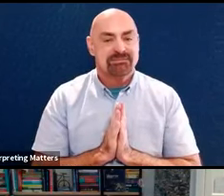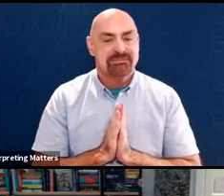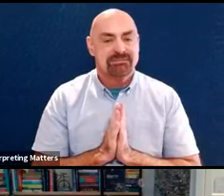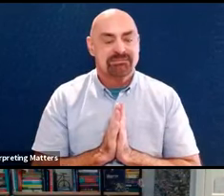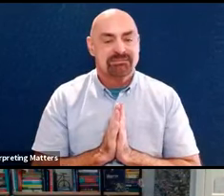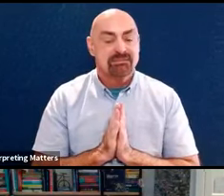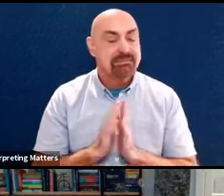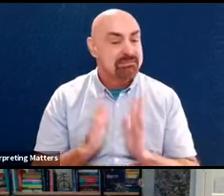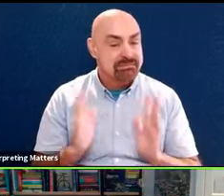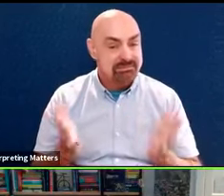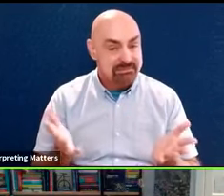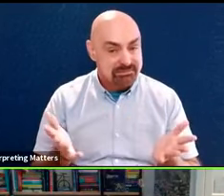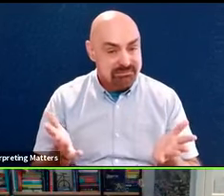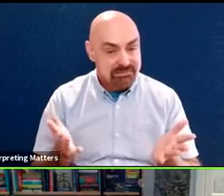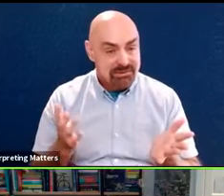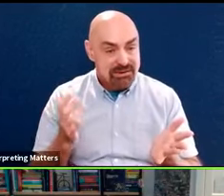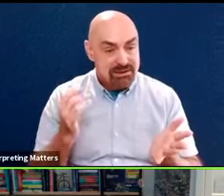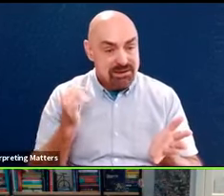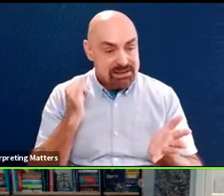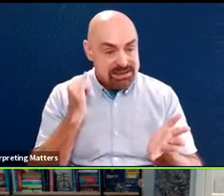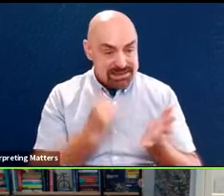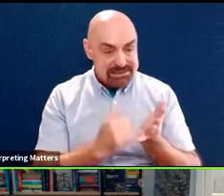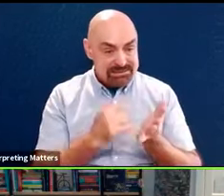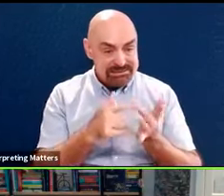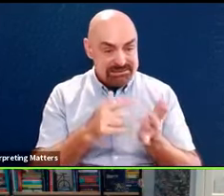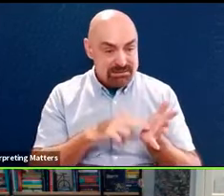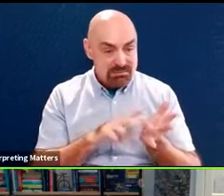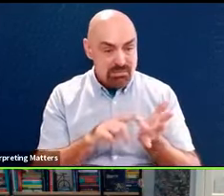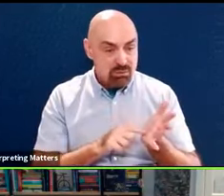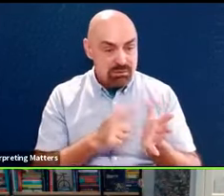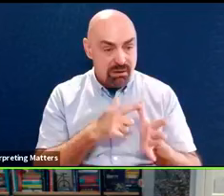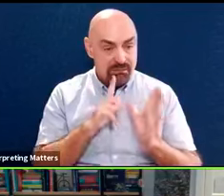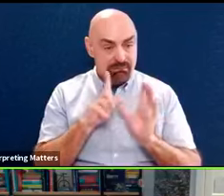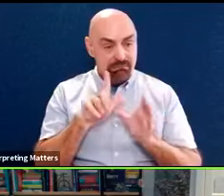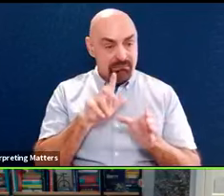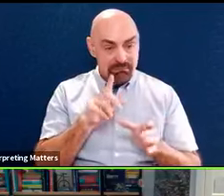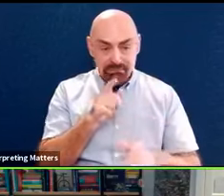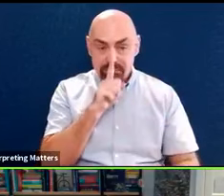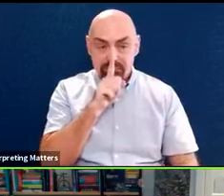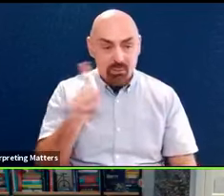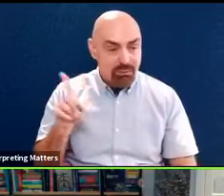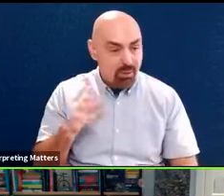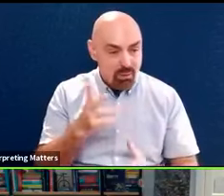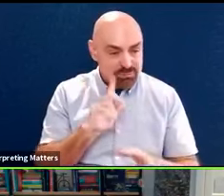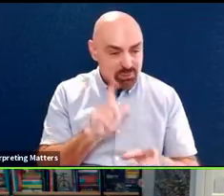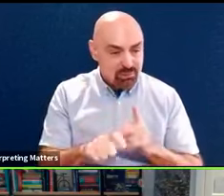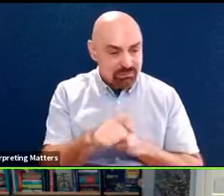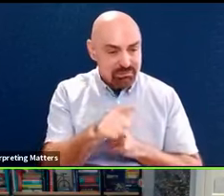I mean, is Simona trying to unmute? Because if she is, then I'm going to take a step back.